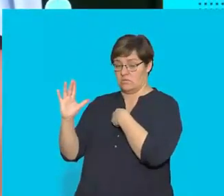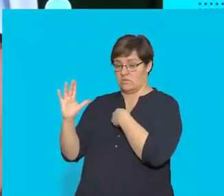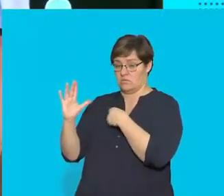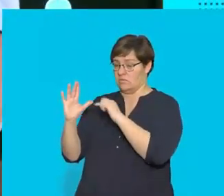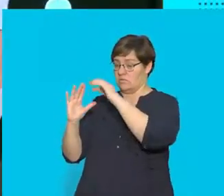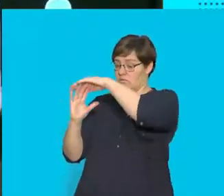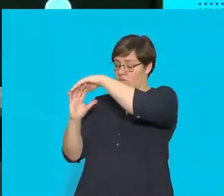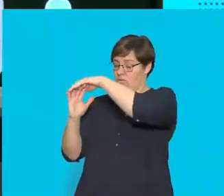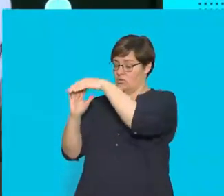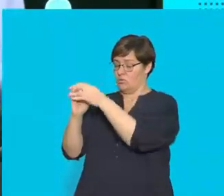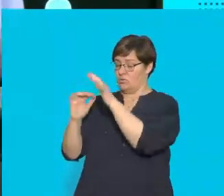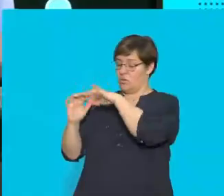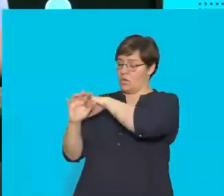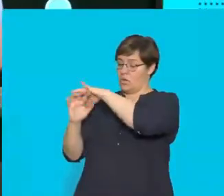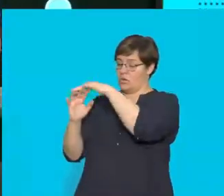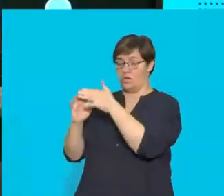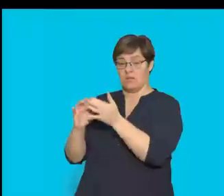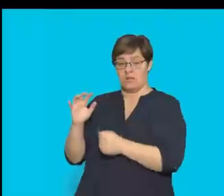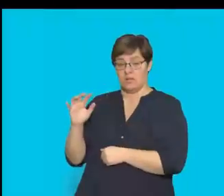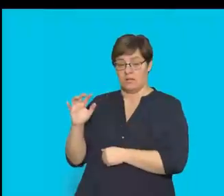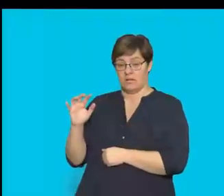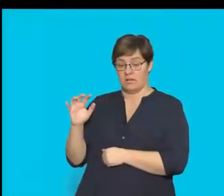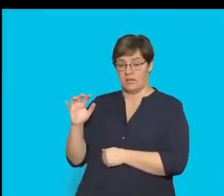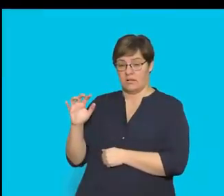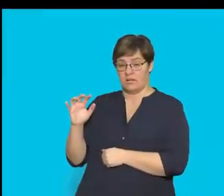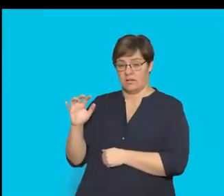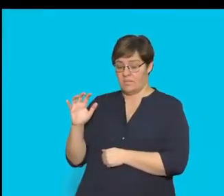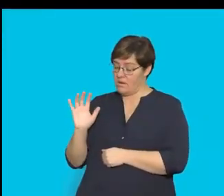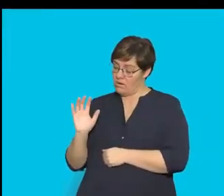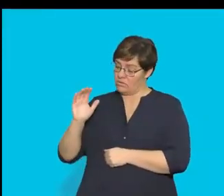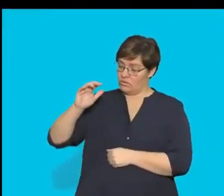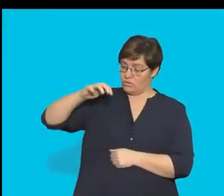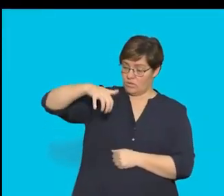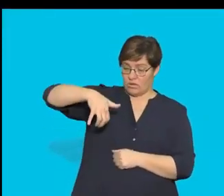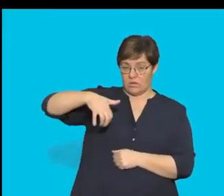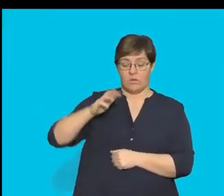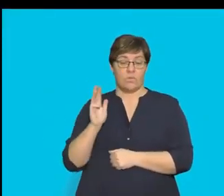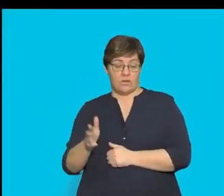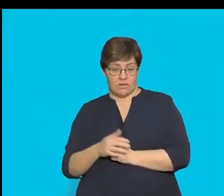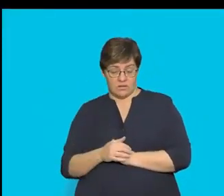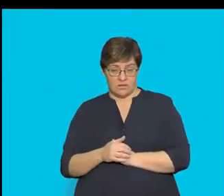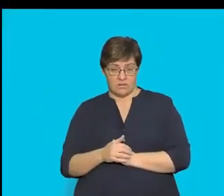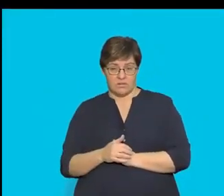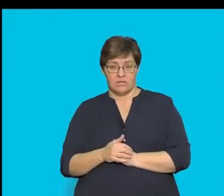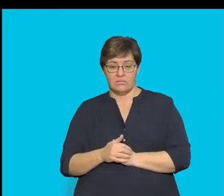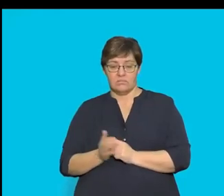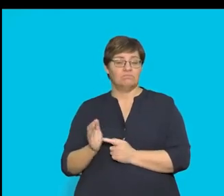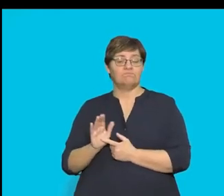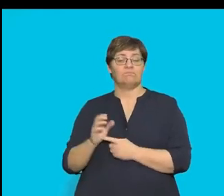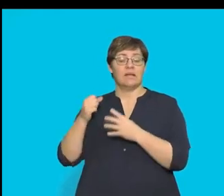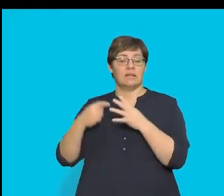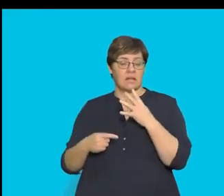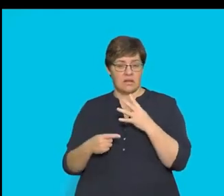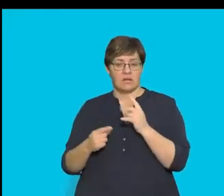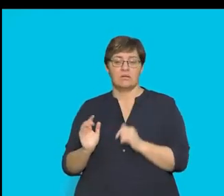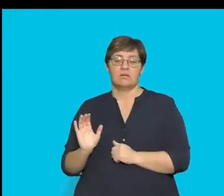the curl of my fingers be going? Well, I know it's going to be a circular pattern, and I'm now going to indicate the direction on